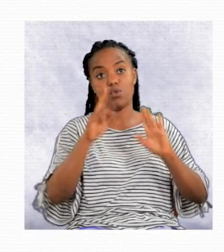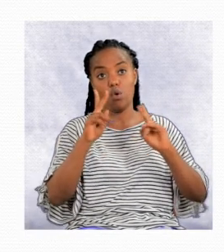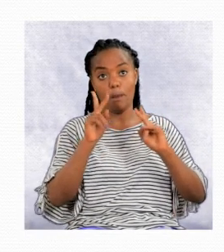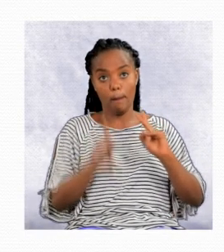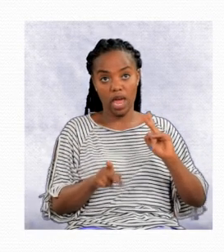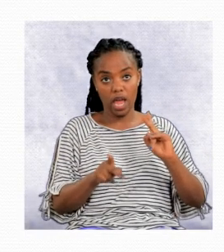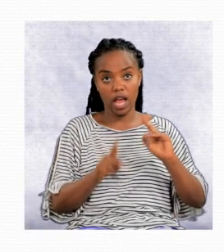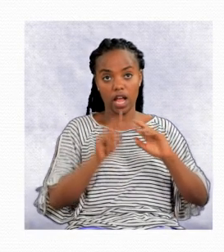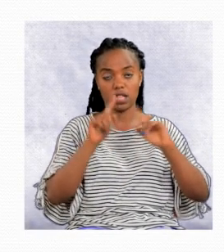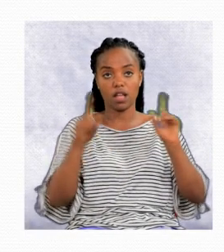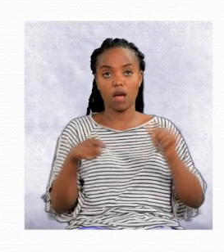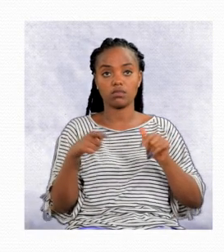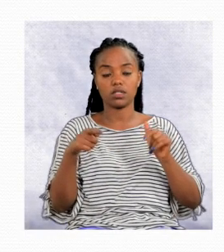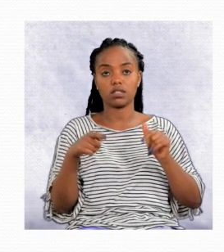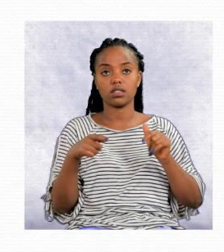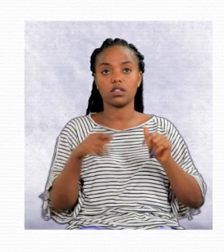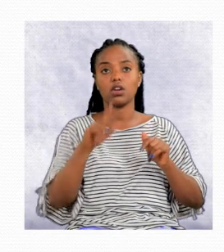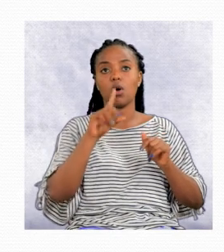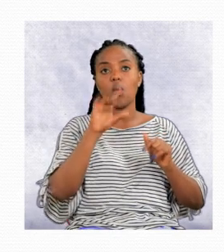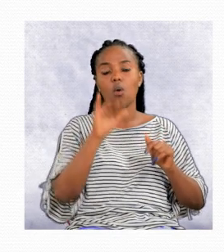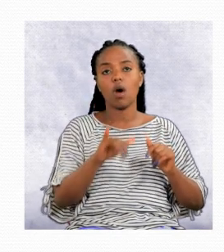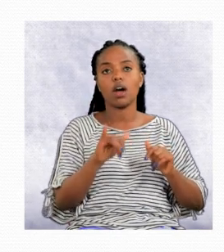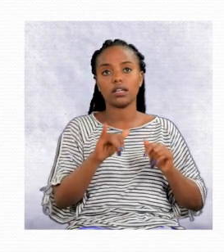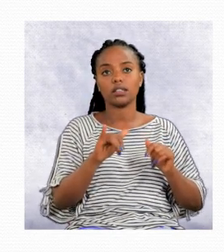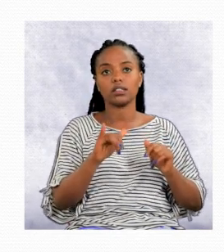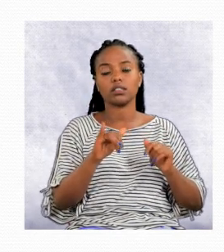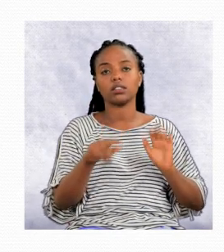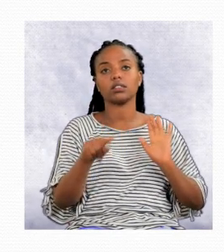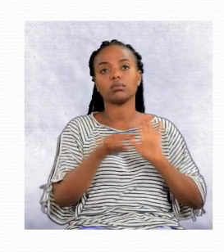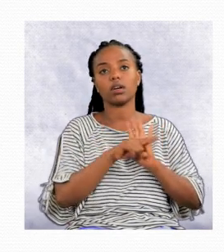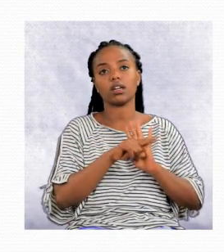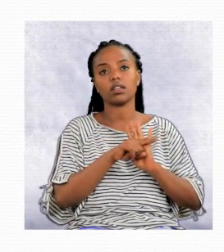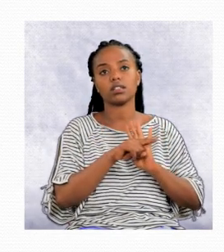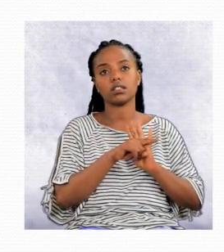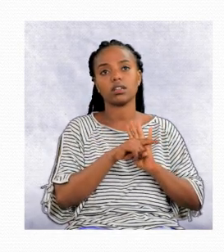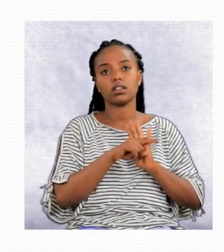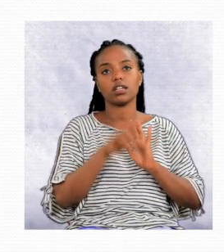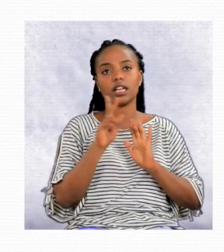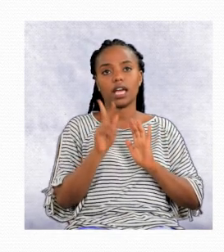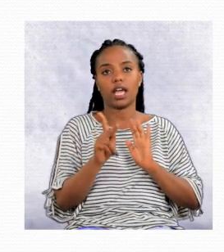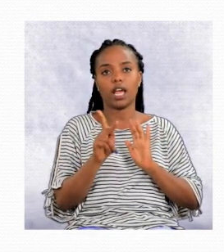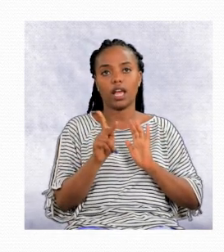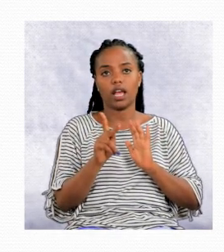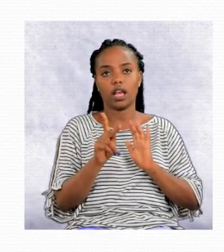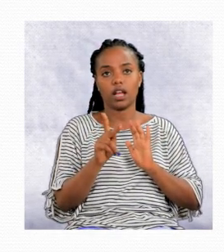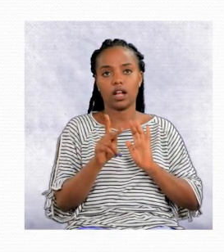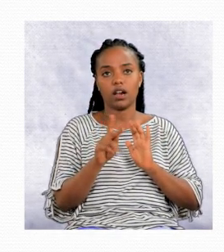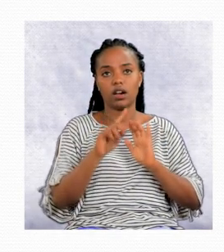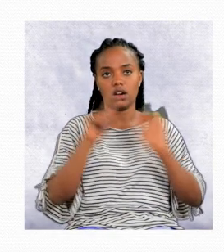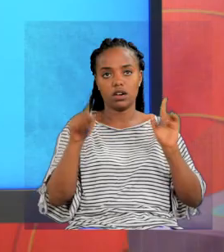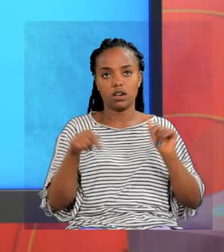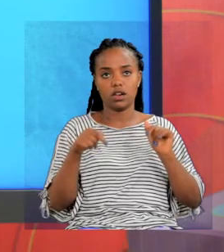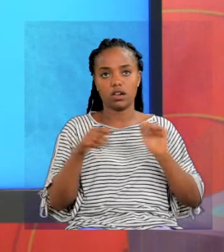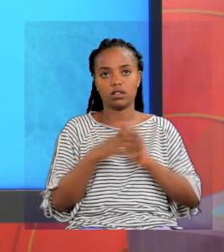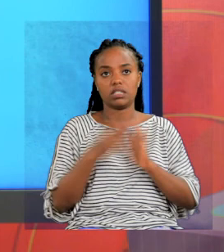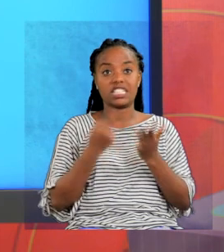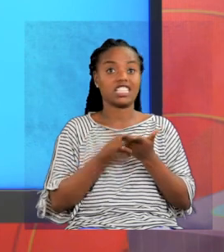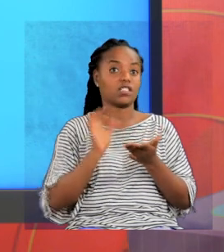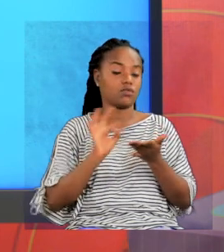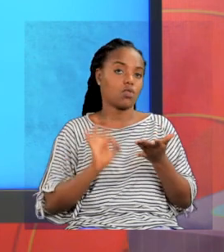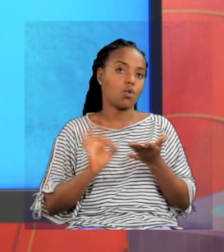4p times y minus k. It will have this